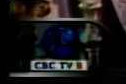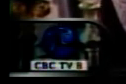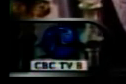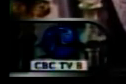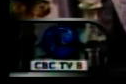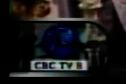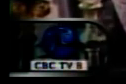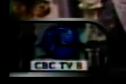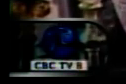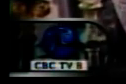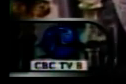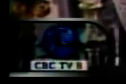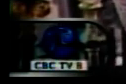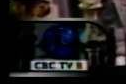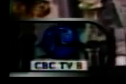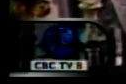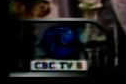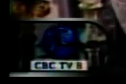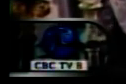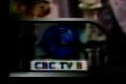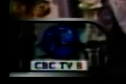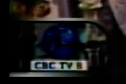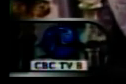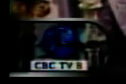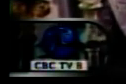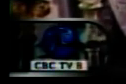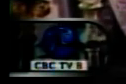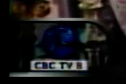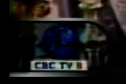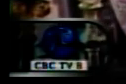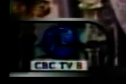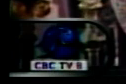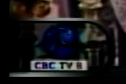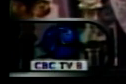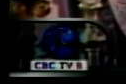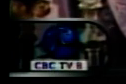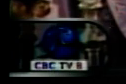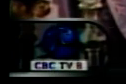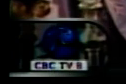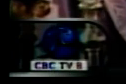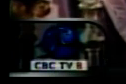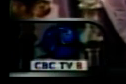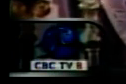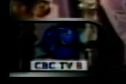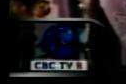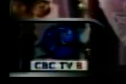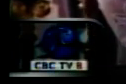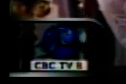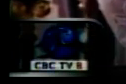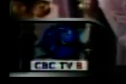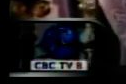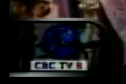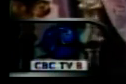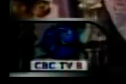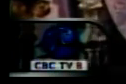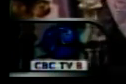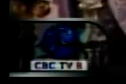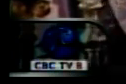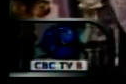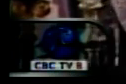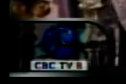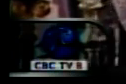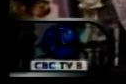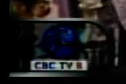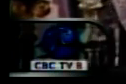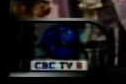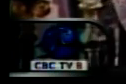match the crime, one gets the impression that there are times when the society is not fully satisfied, no